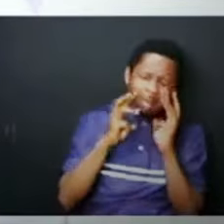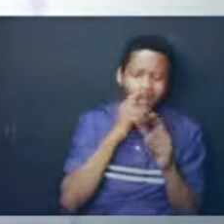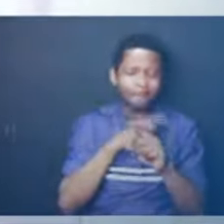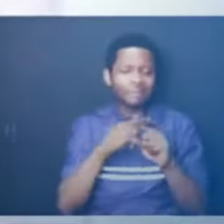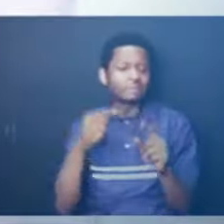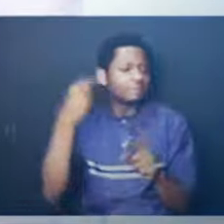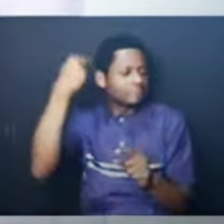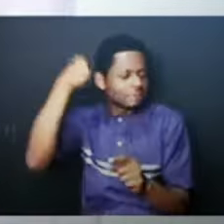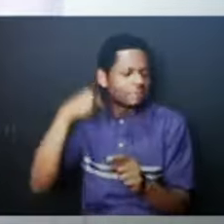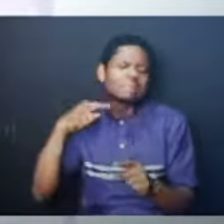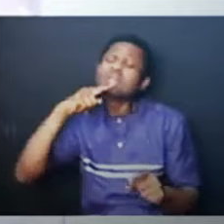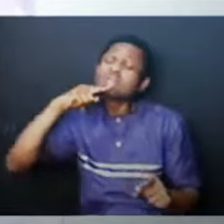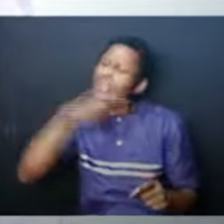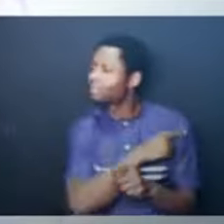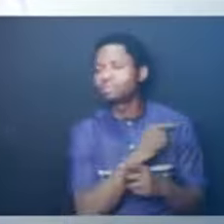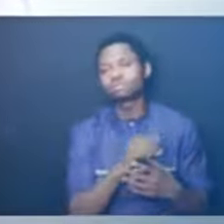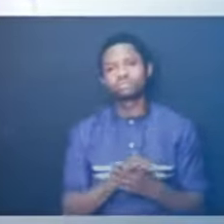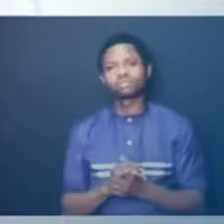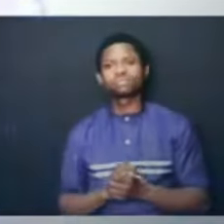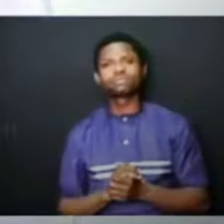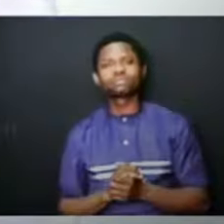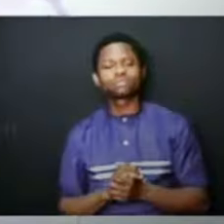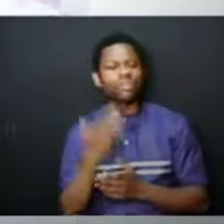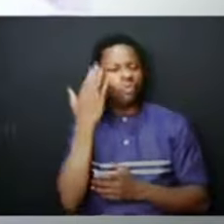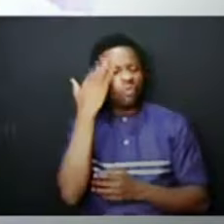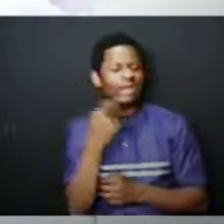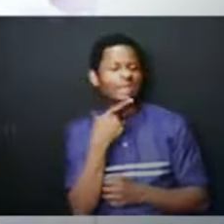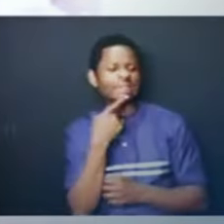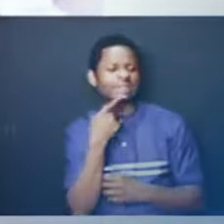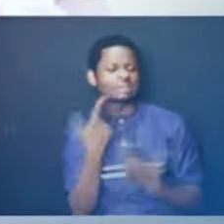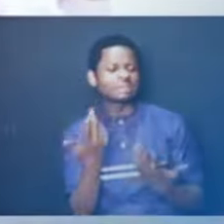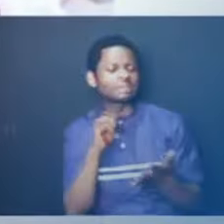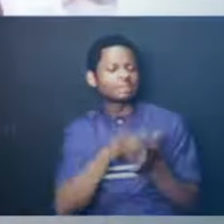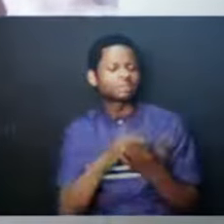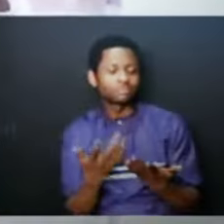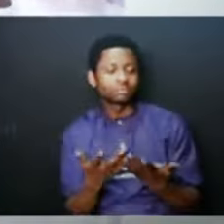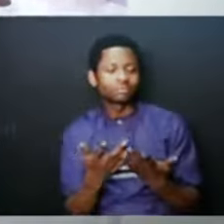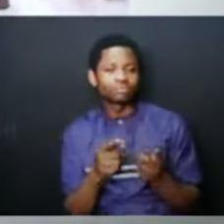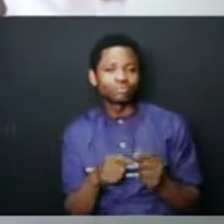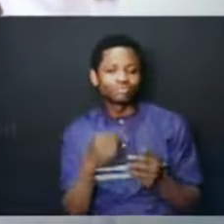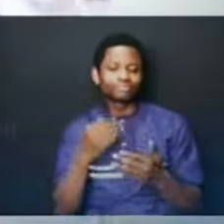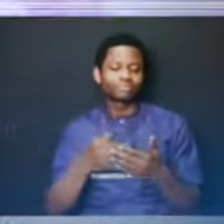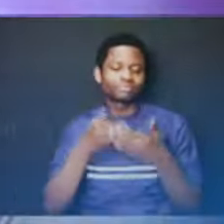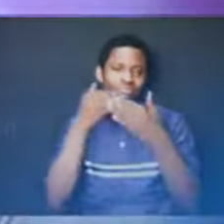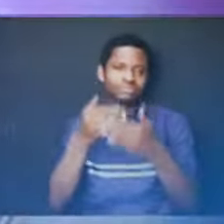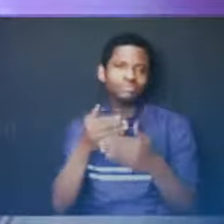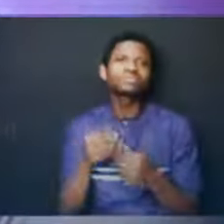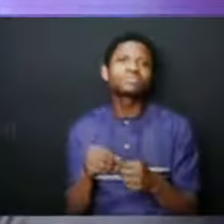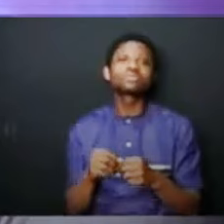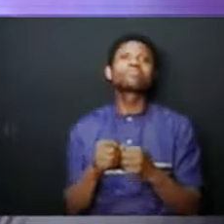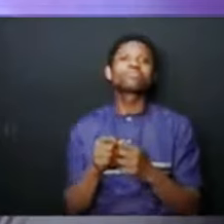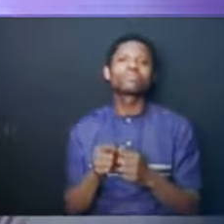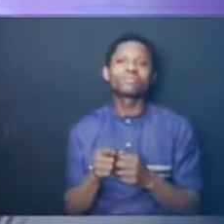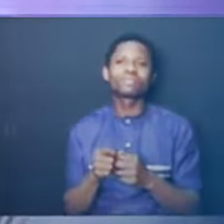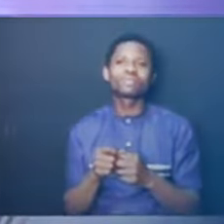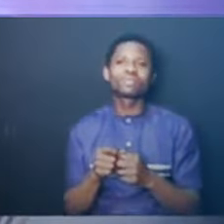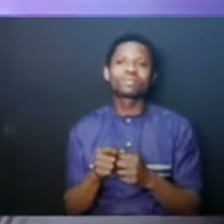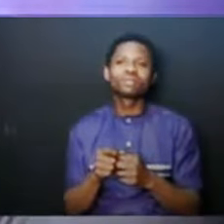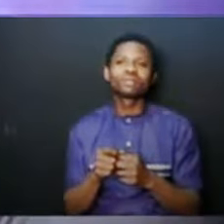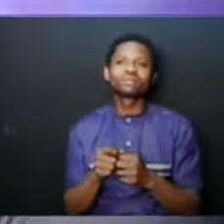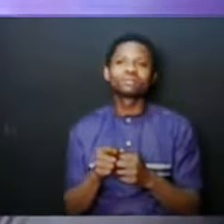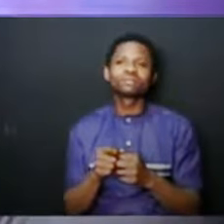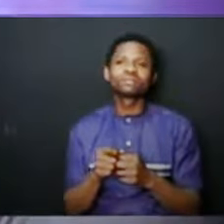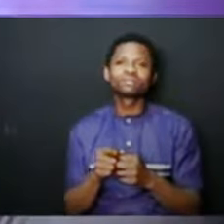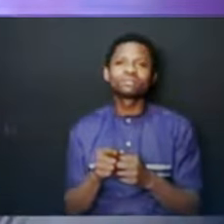obua is lying. Why am I saying this? I didn't think I make away. Let's go to the next chapter. Yen to aso e won yimu do what. Let's go